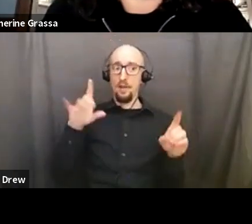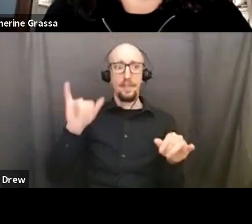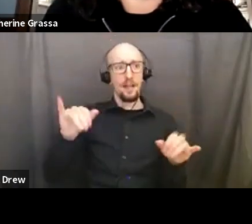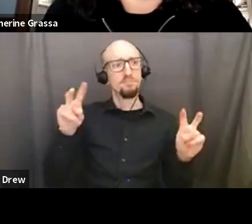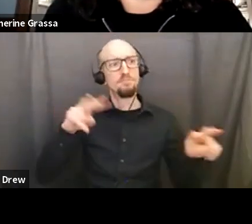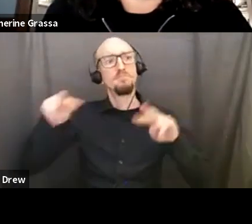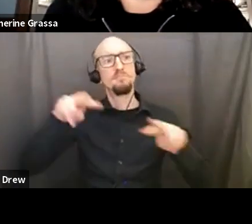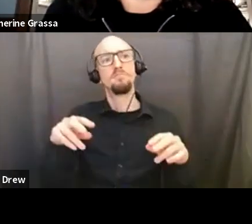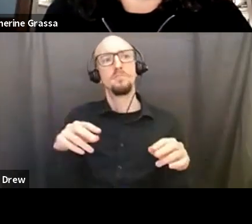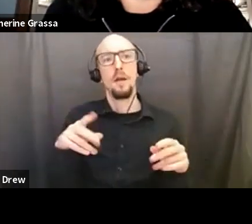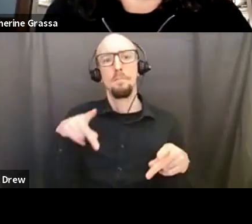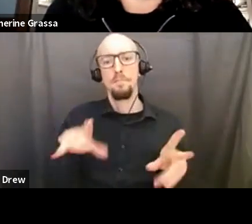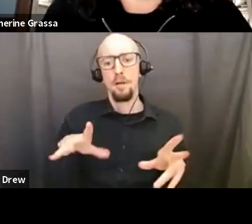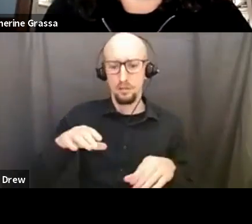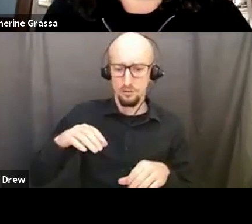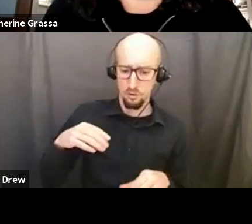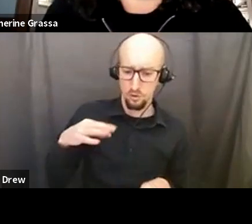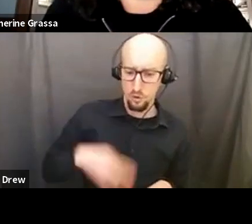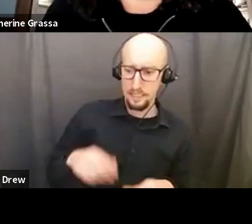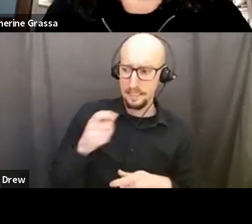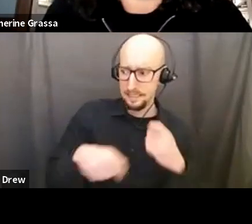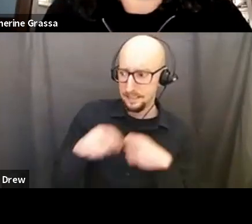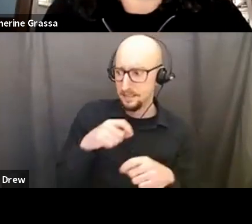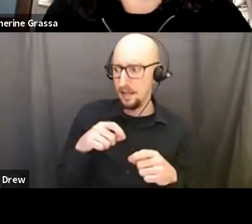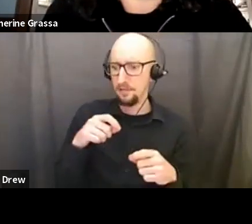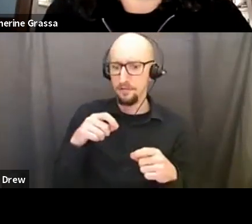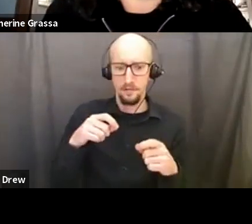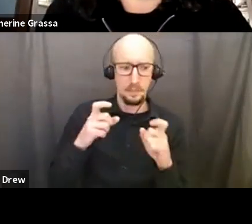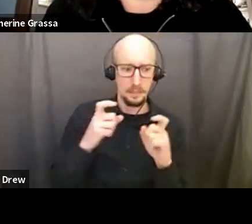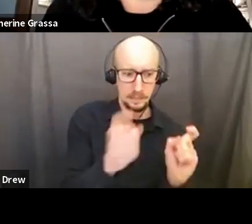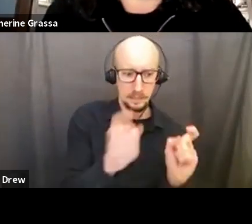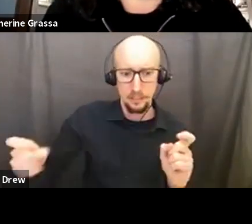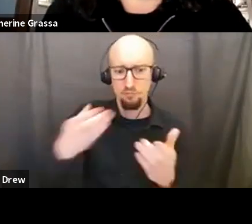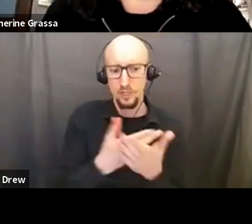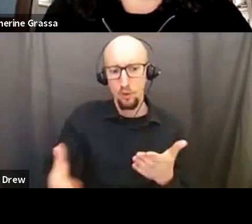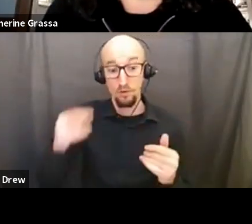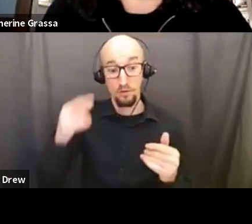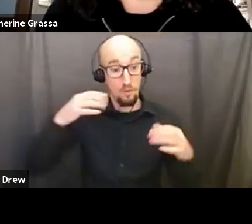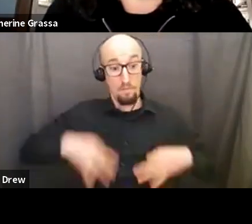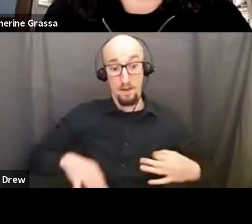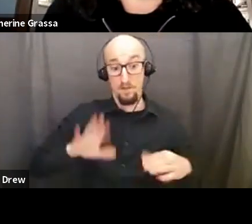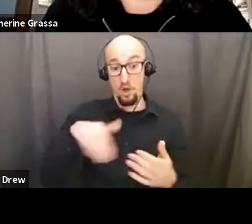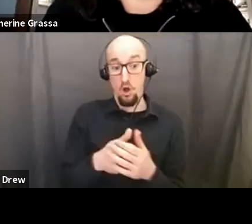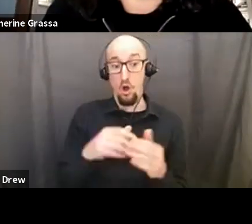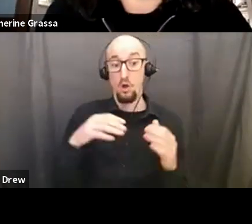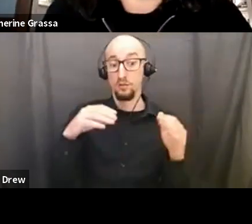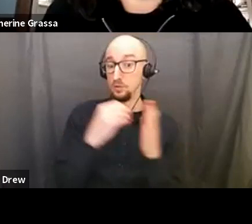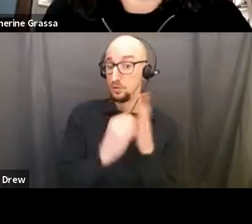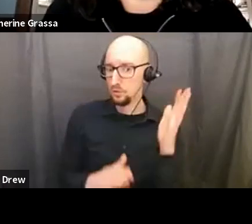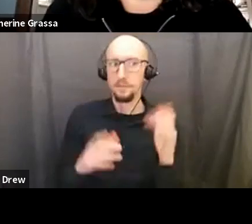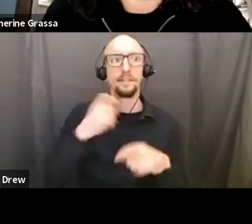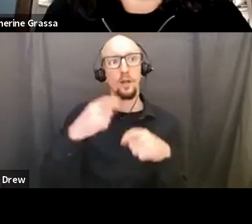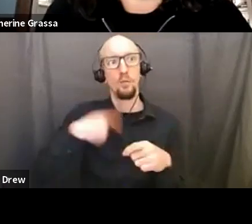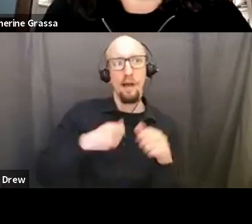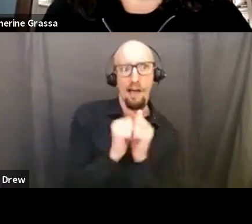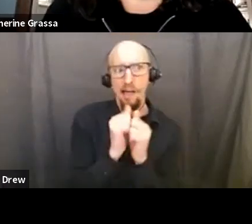pushing for a system that distributes funding and resources in a way that benefits all students, we have our own race to the top going on, with